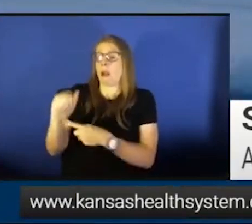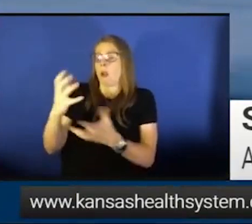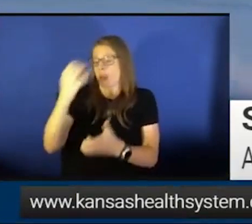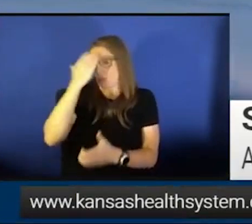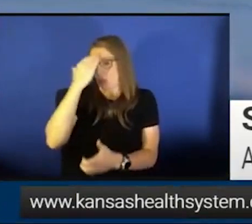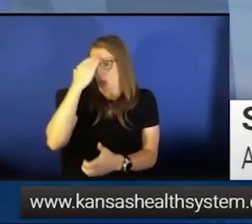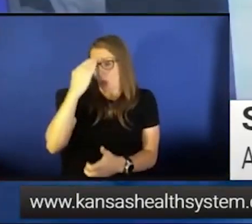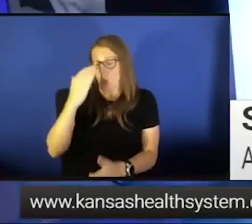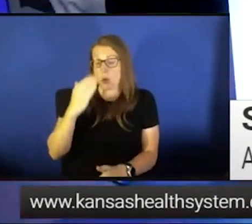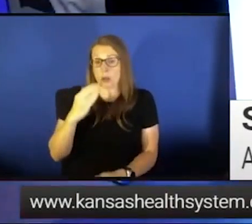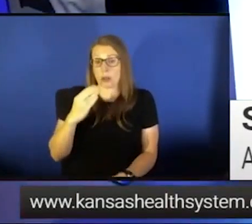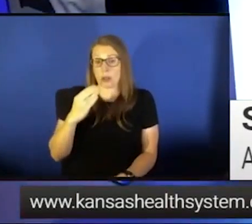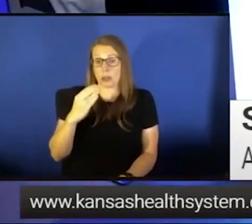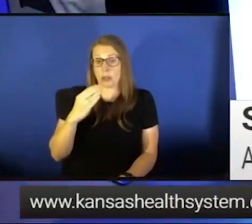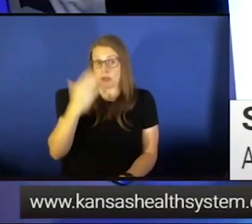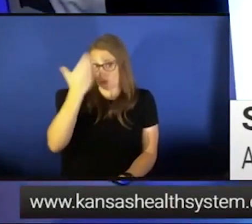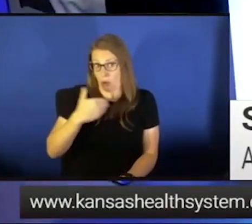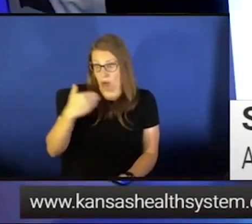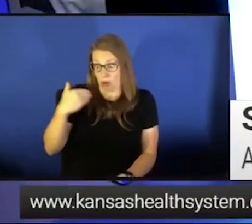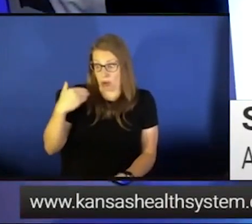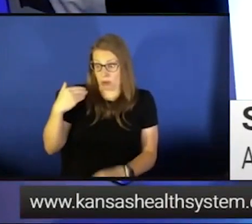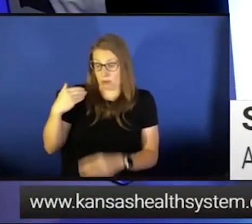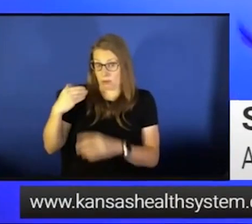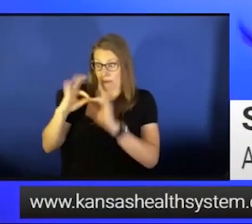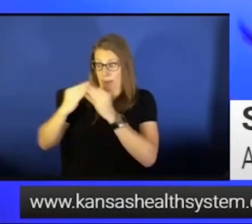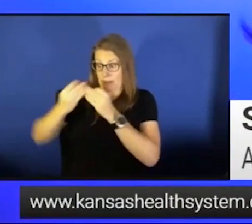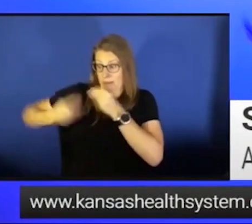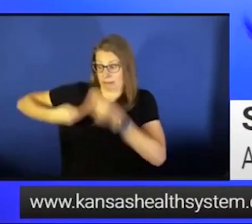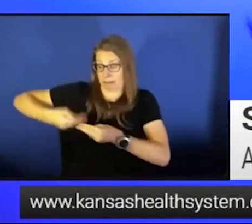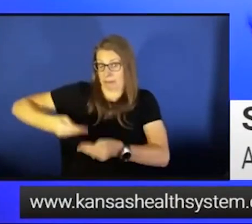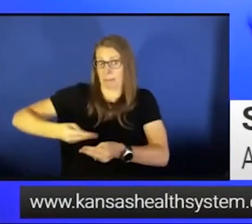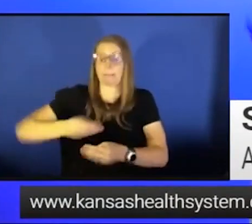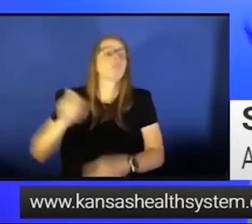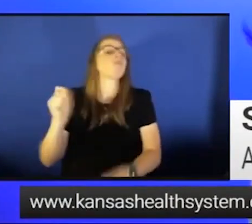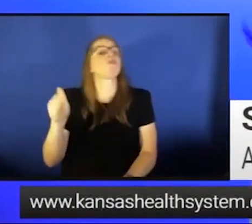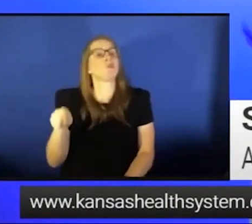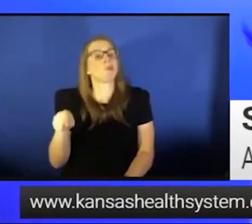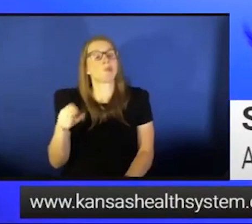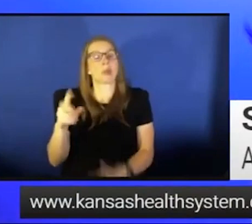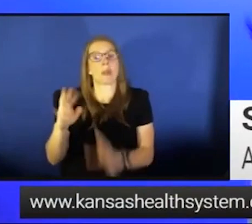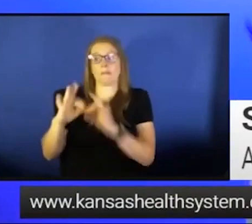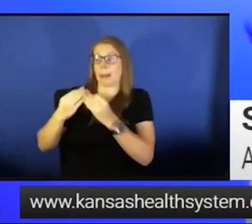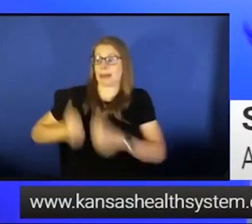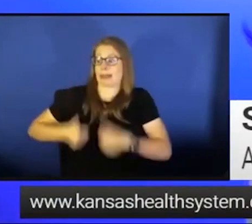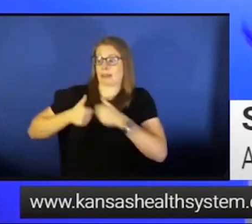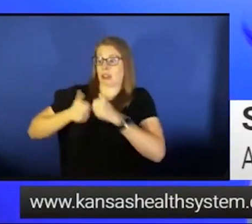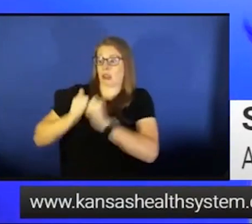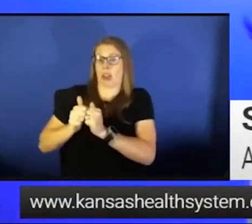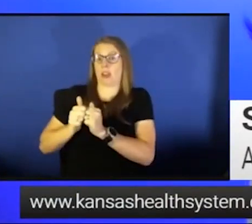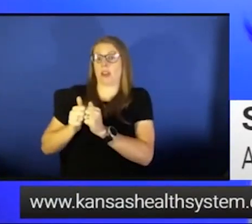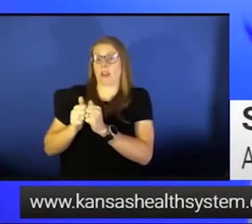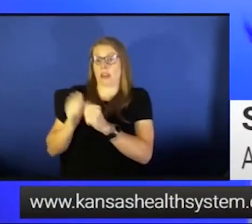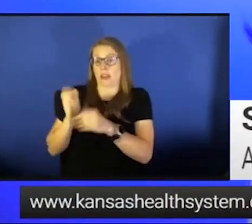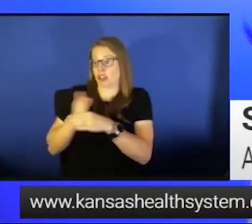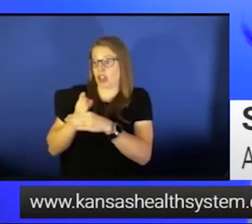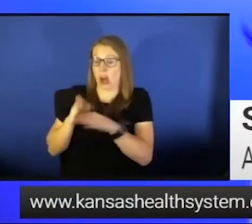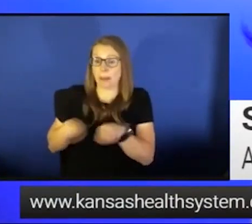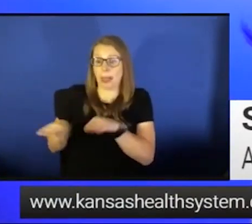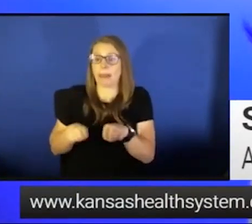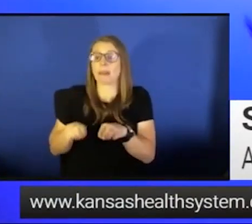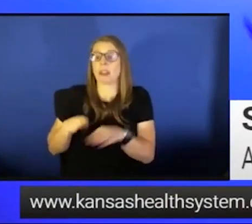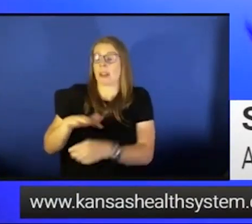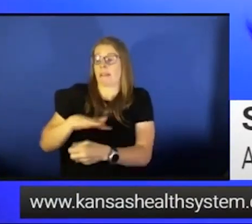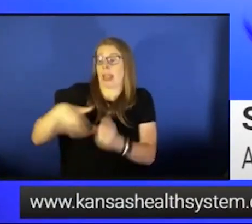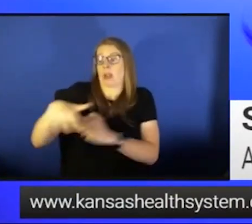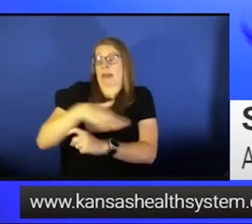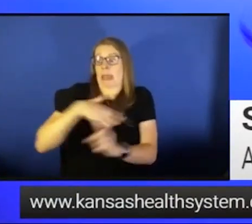hereditary. They can be hereditary. So, families live together, they share behaviors, environment.